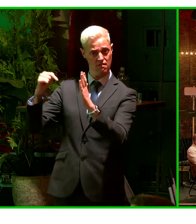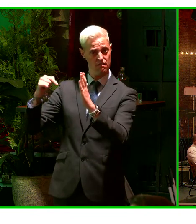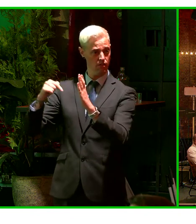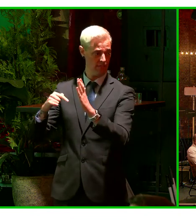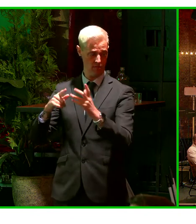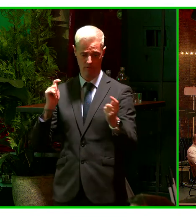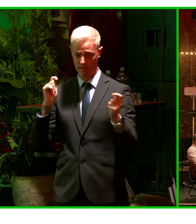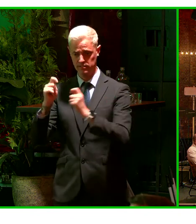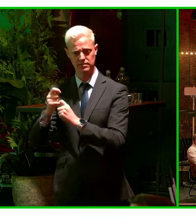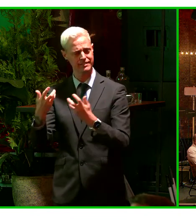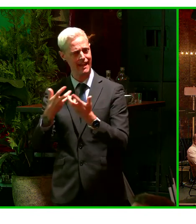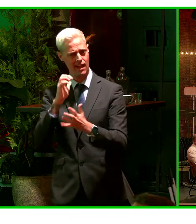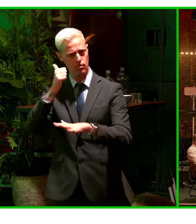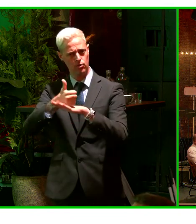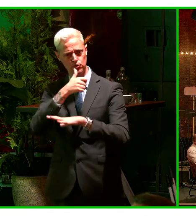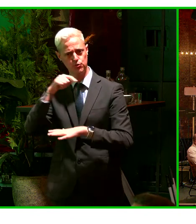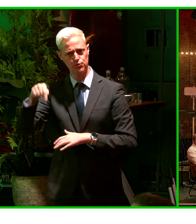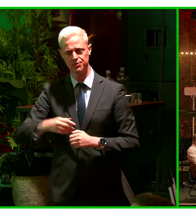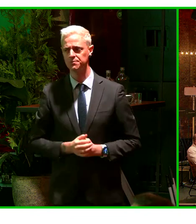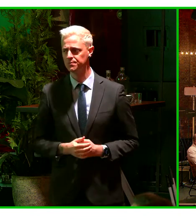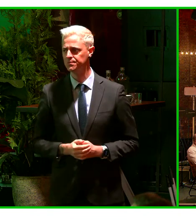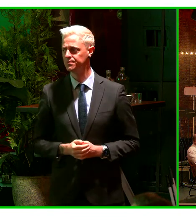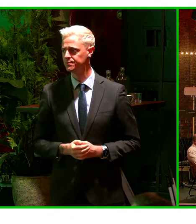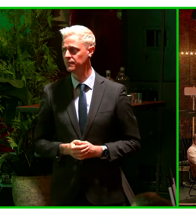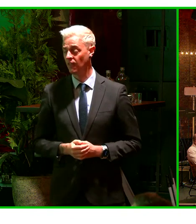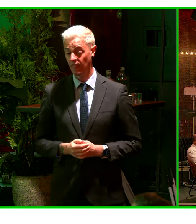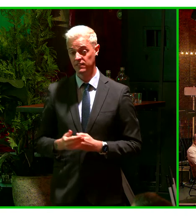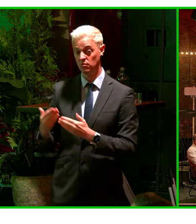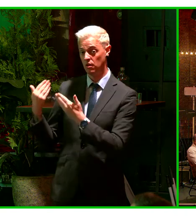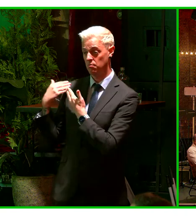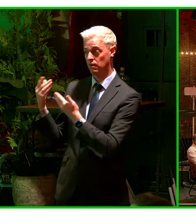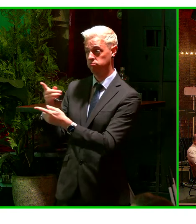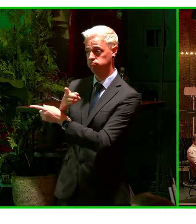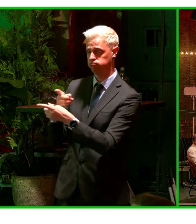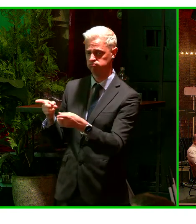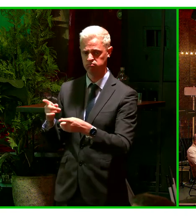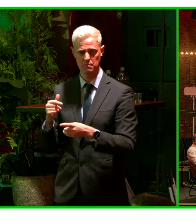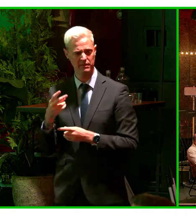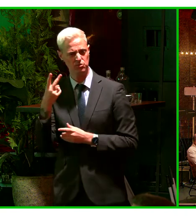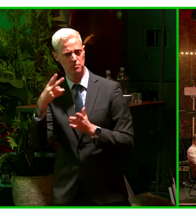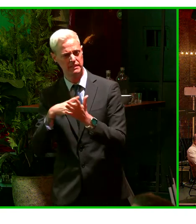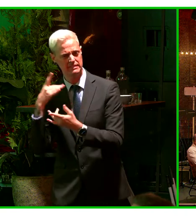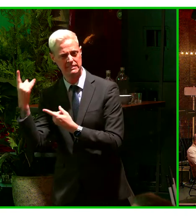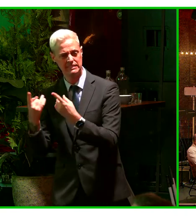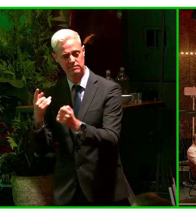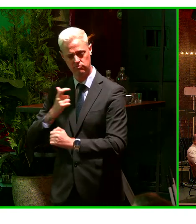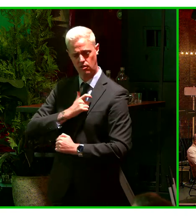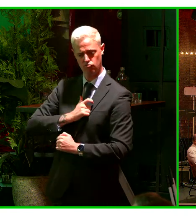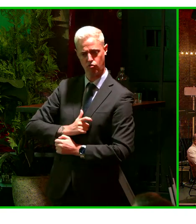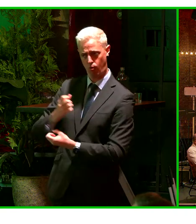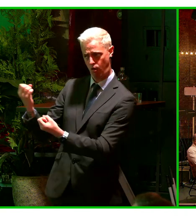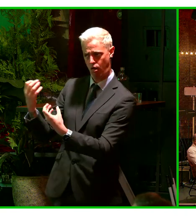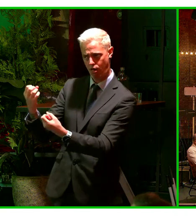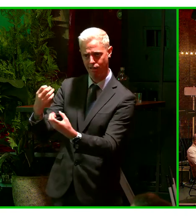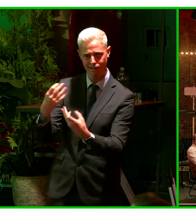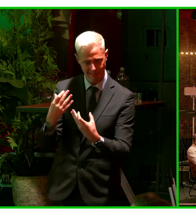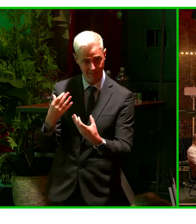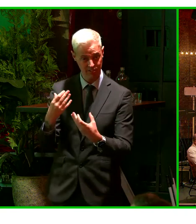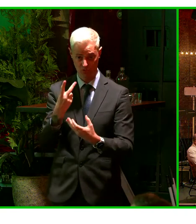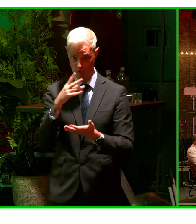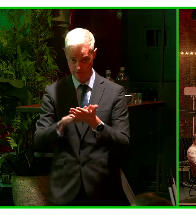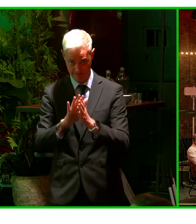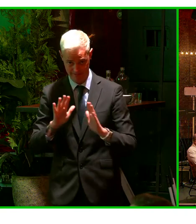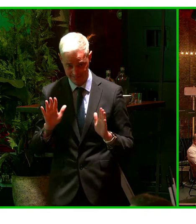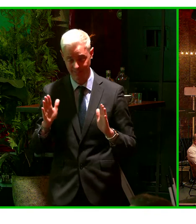to be talking about. I'm going to give them a couple of minutes each to introduce themselves and what their roles are currently, and if we can stick to that, and